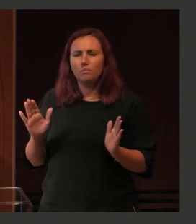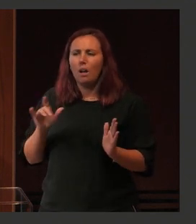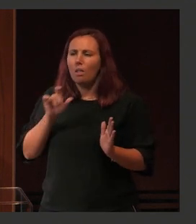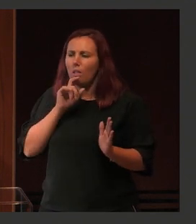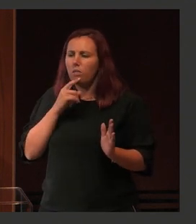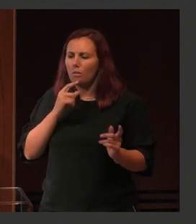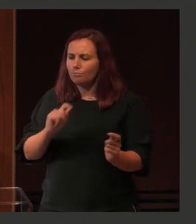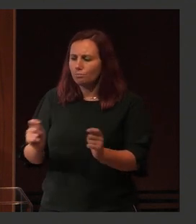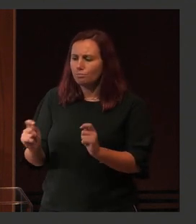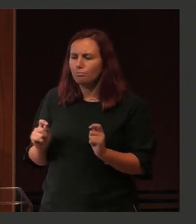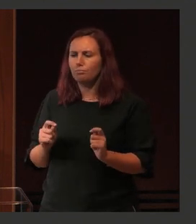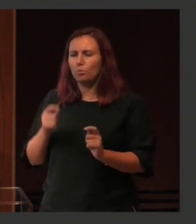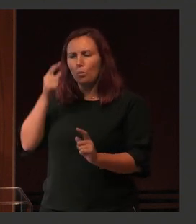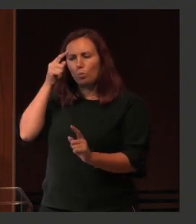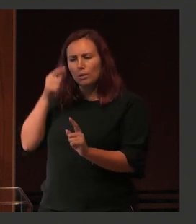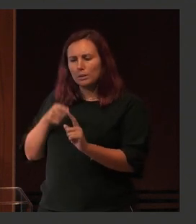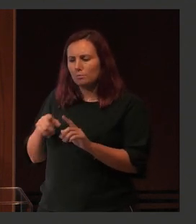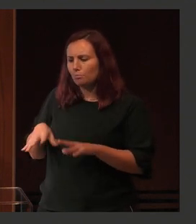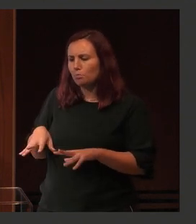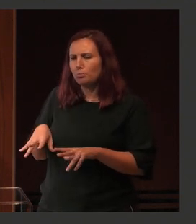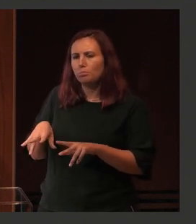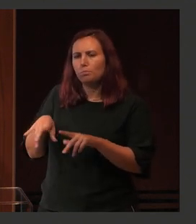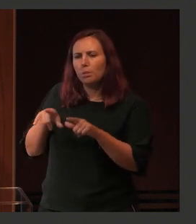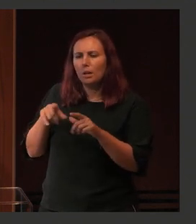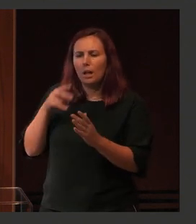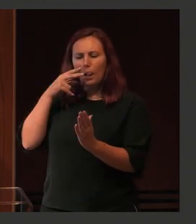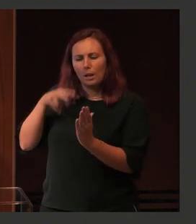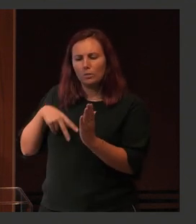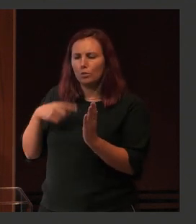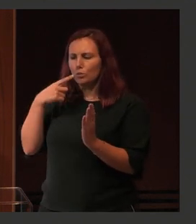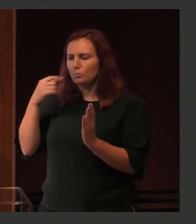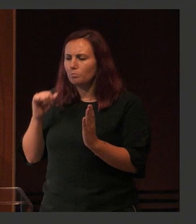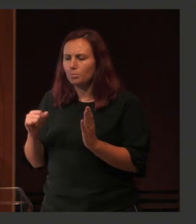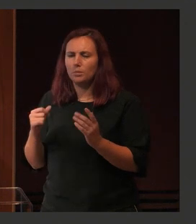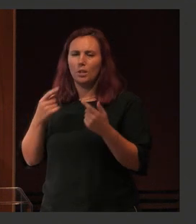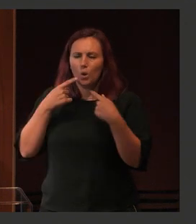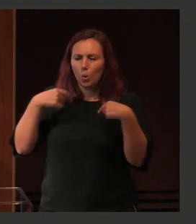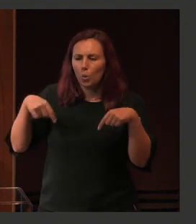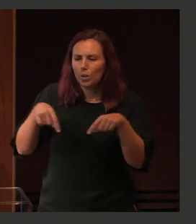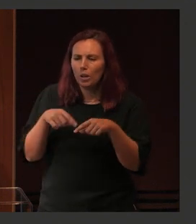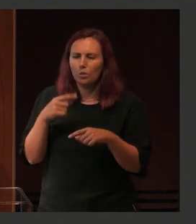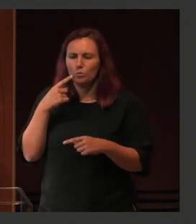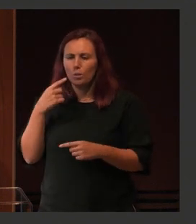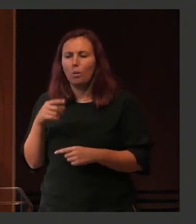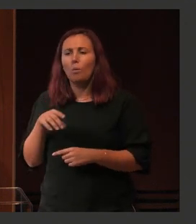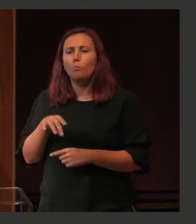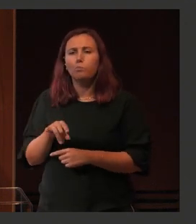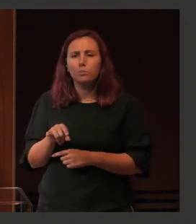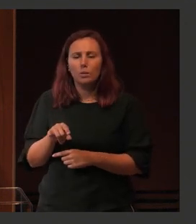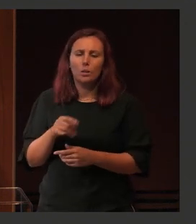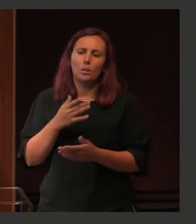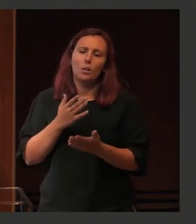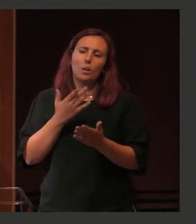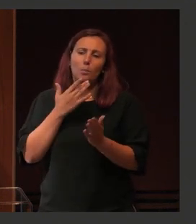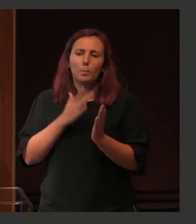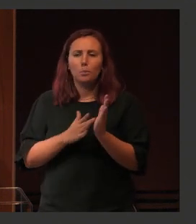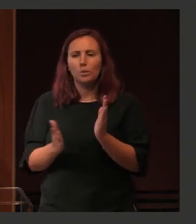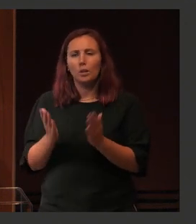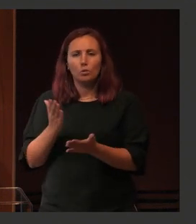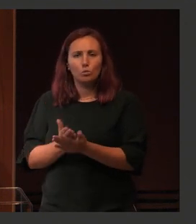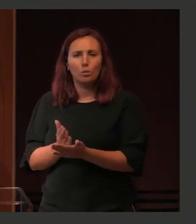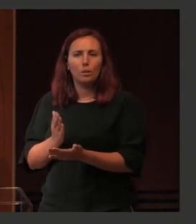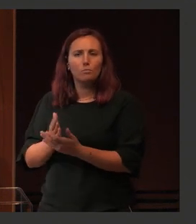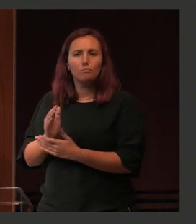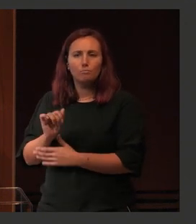special readings, special meetings in the school libraries. And of course, foster